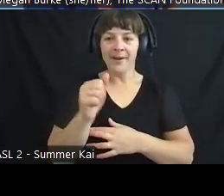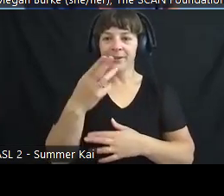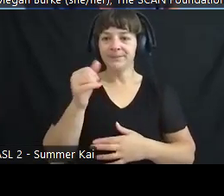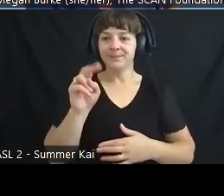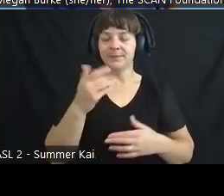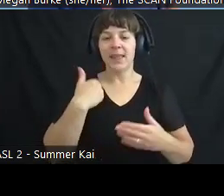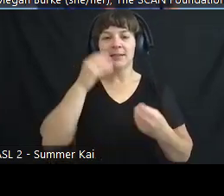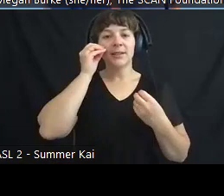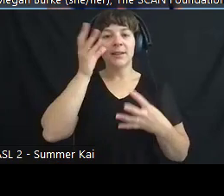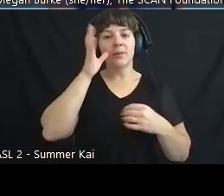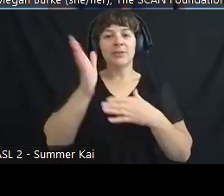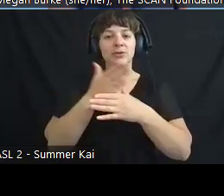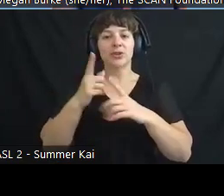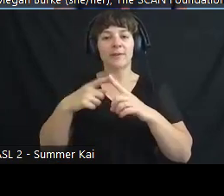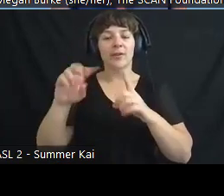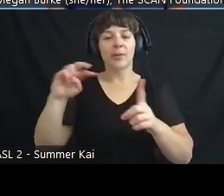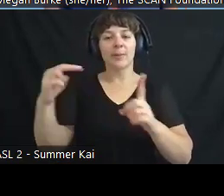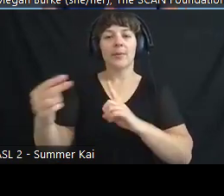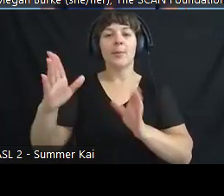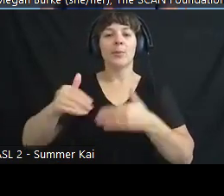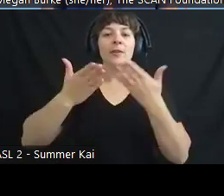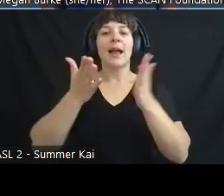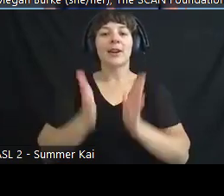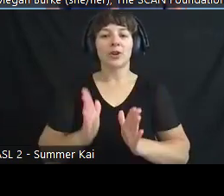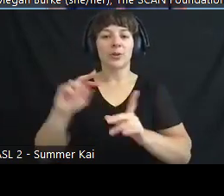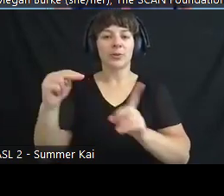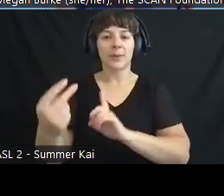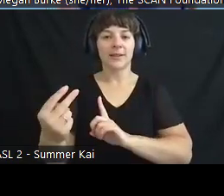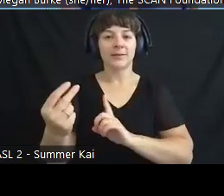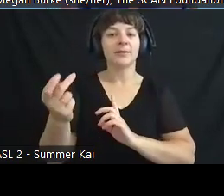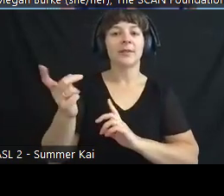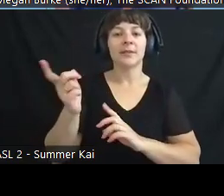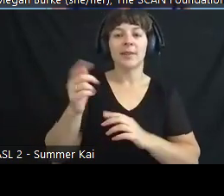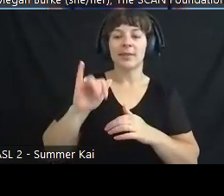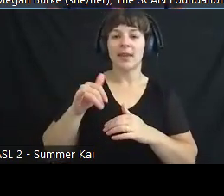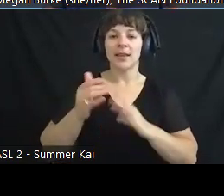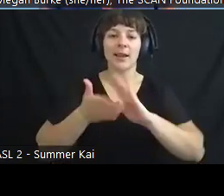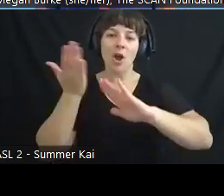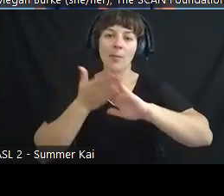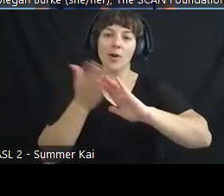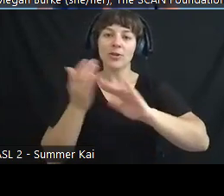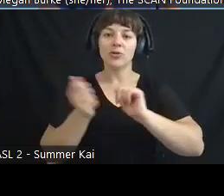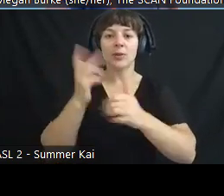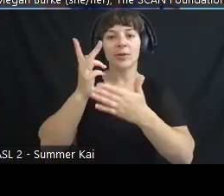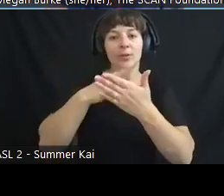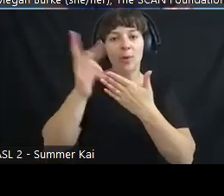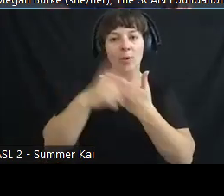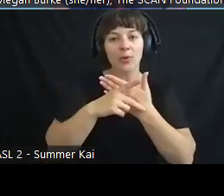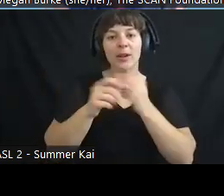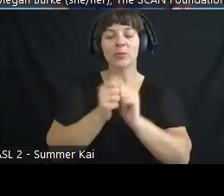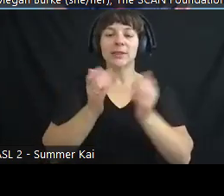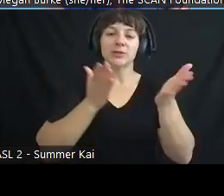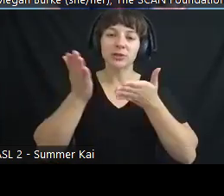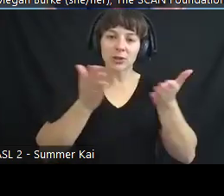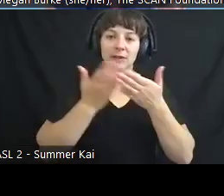to share from the provider perspective regarding kind of that operationalizing of the programs and the services that are